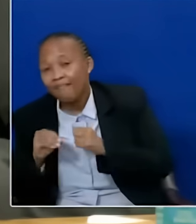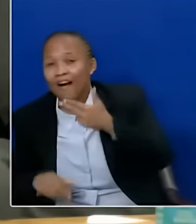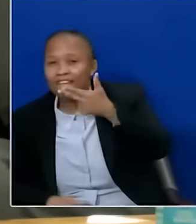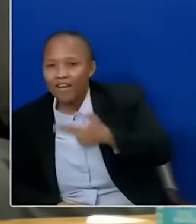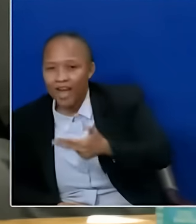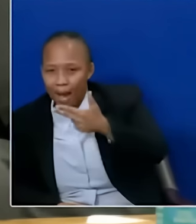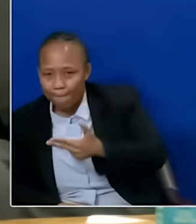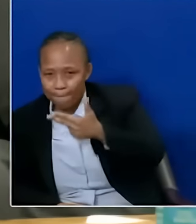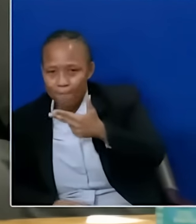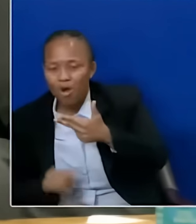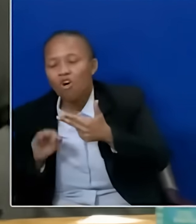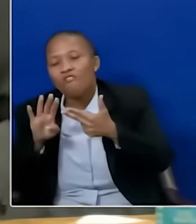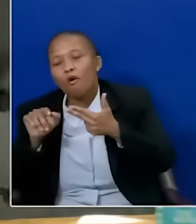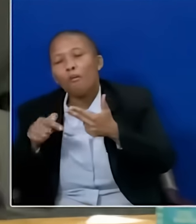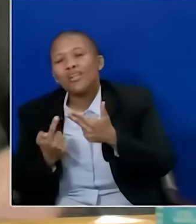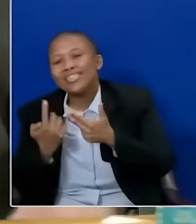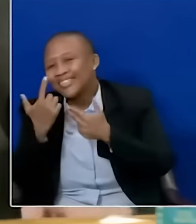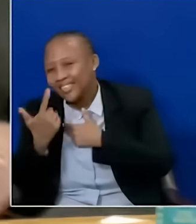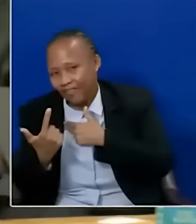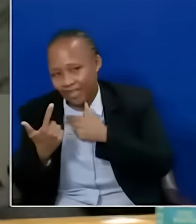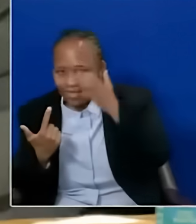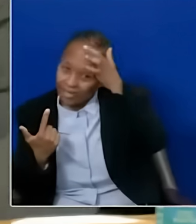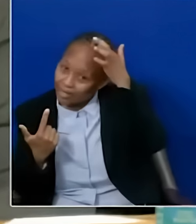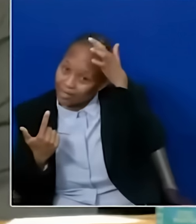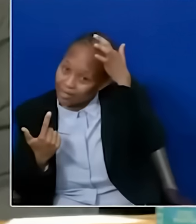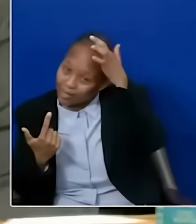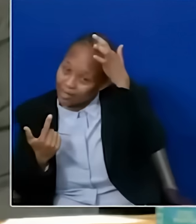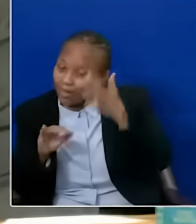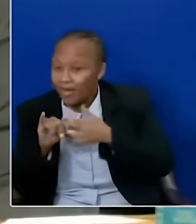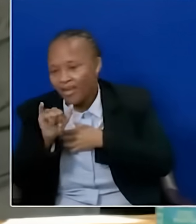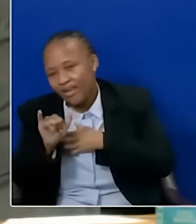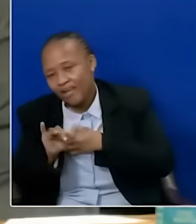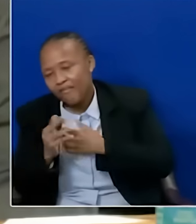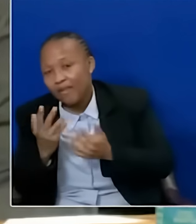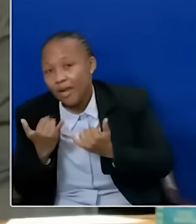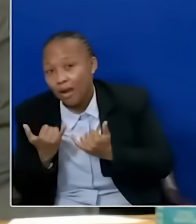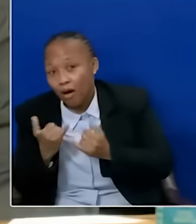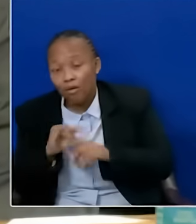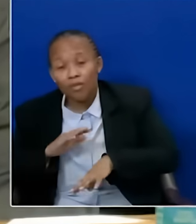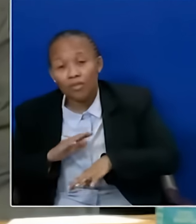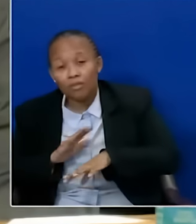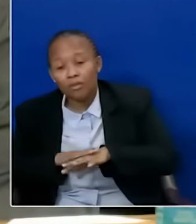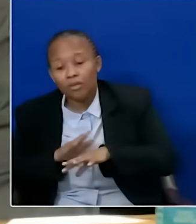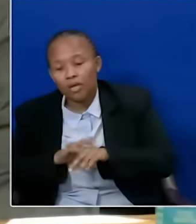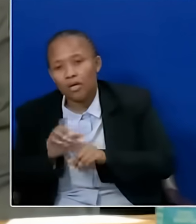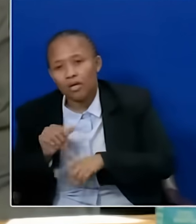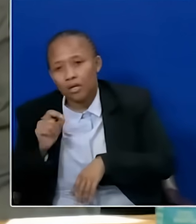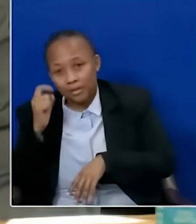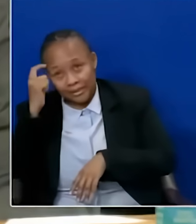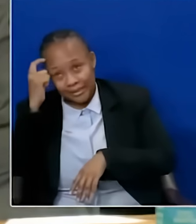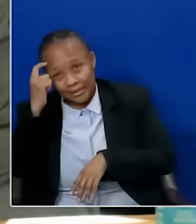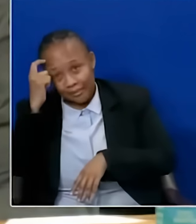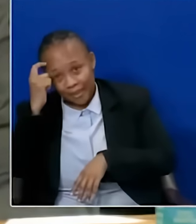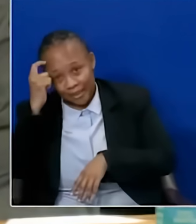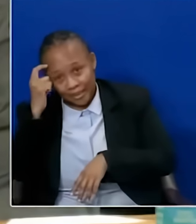4.7, the Taurus firearm. So he has tied the suspects to the murder scene with his conclusions